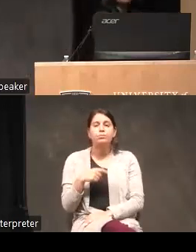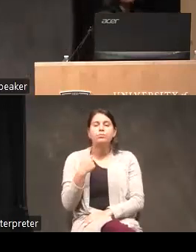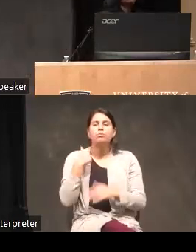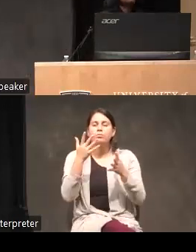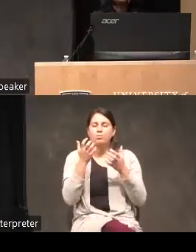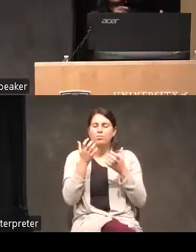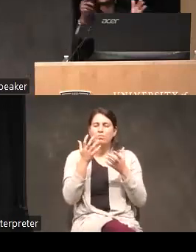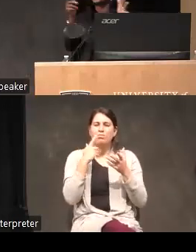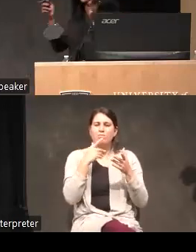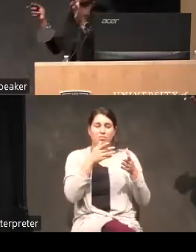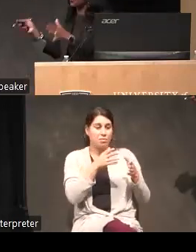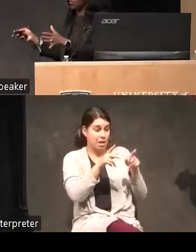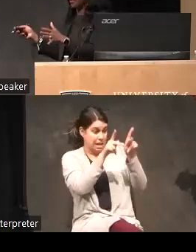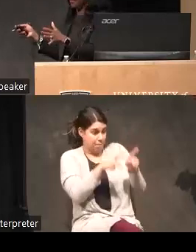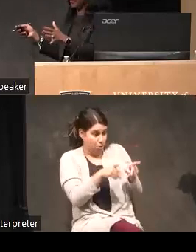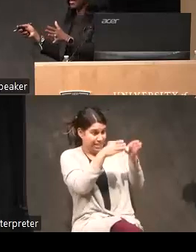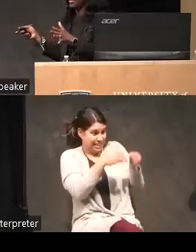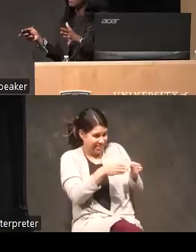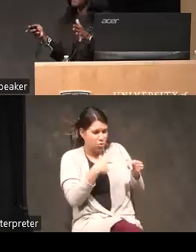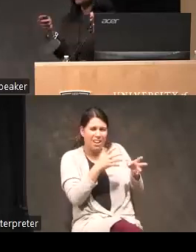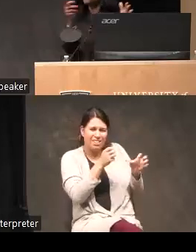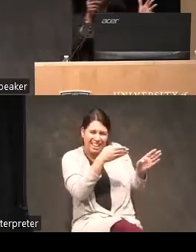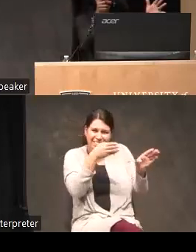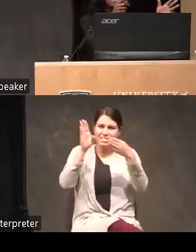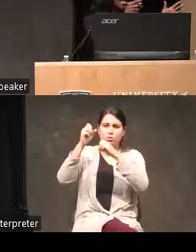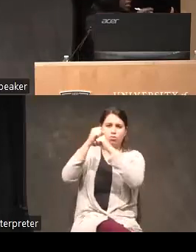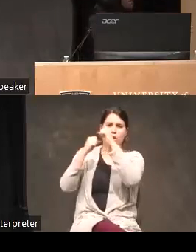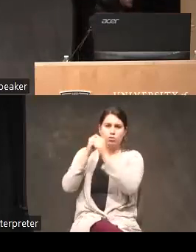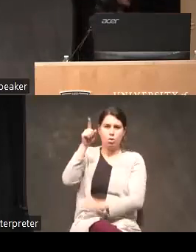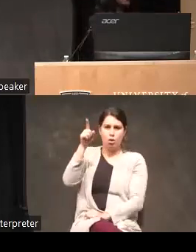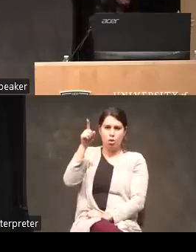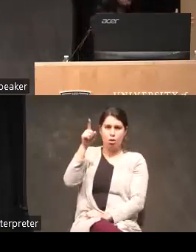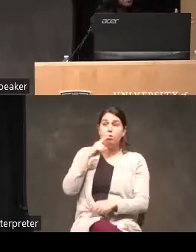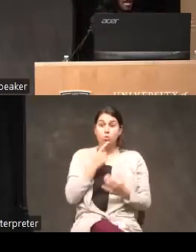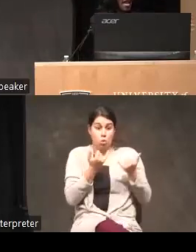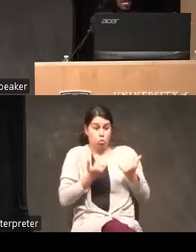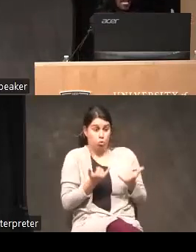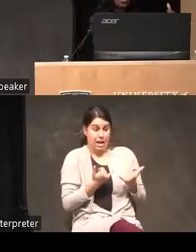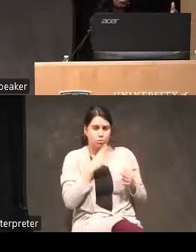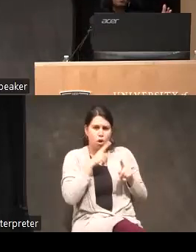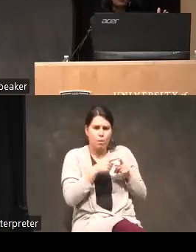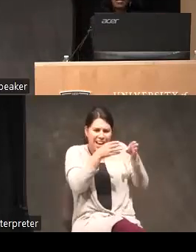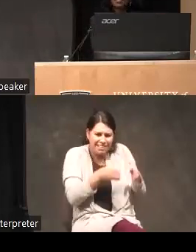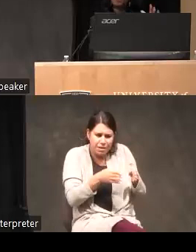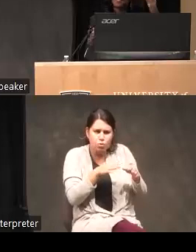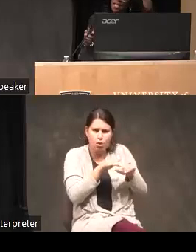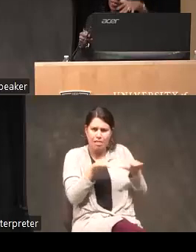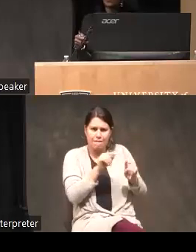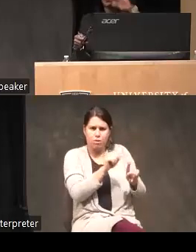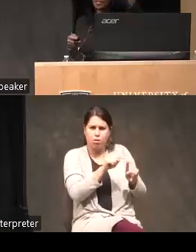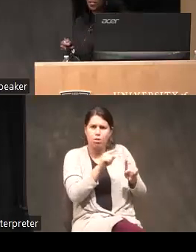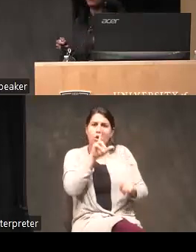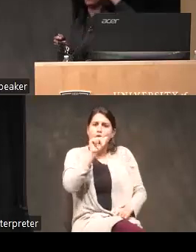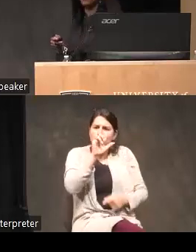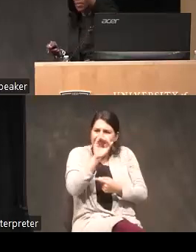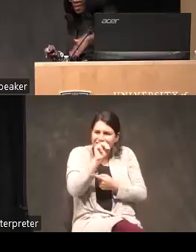the individual to the structural, right? I'm going to start at an individual level today and talk about racism. I said the word,